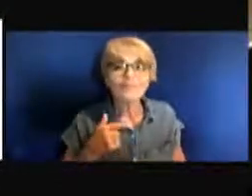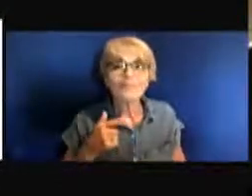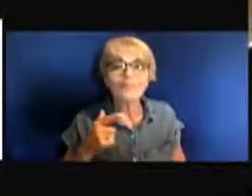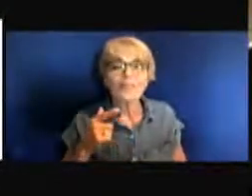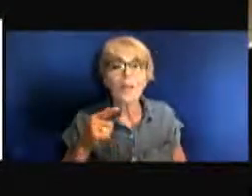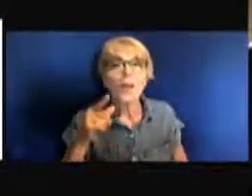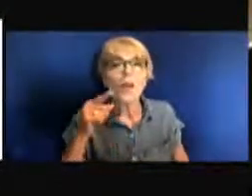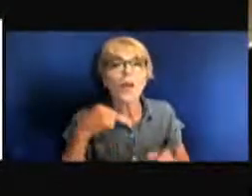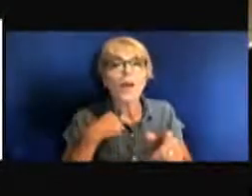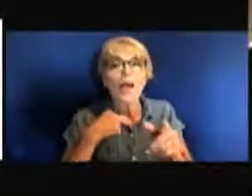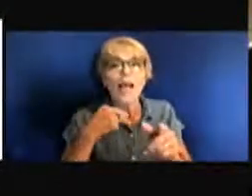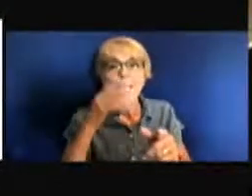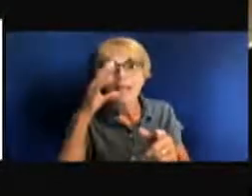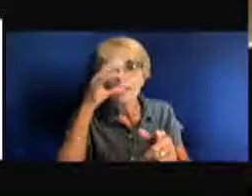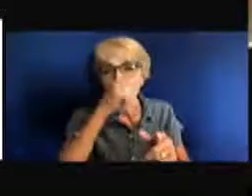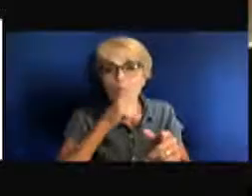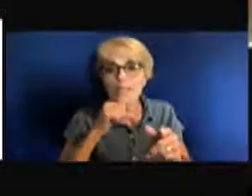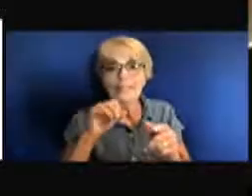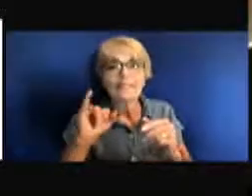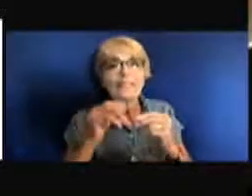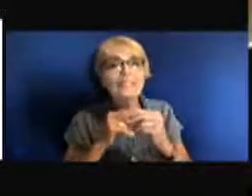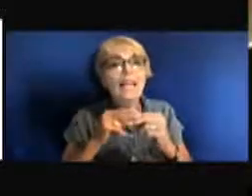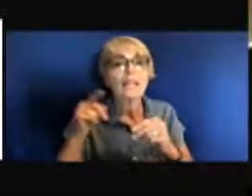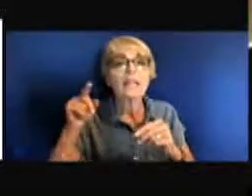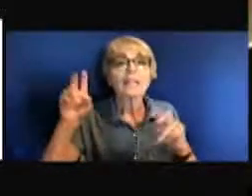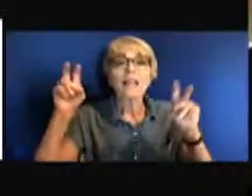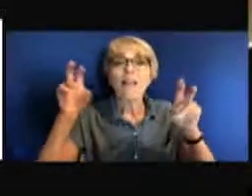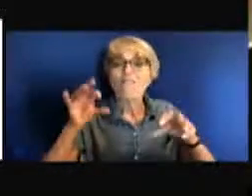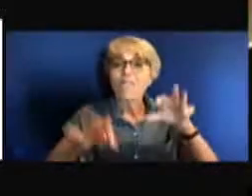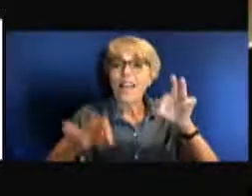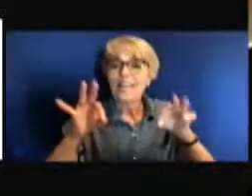Sorry. Findings under evaluation committee.